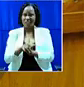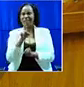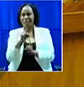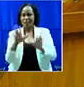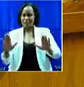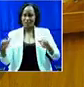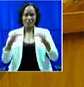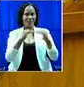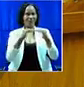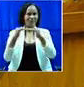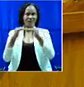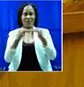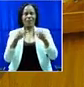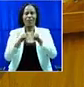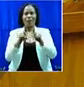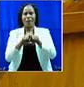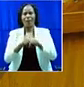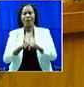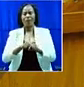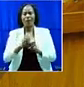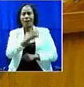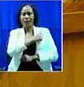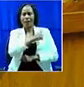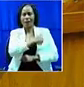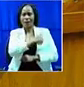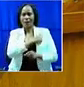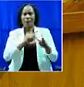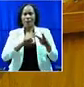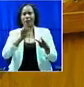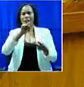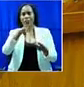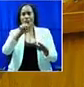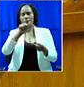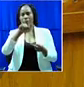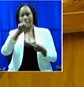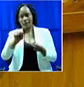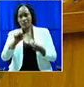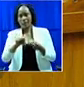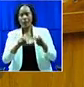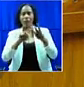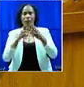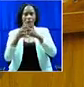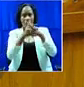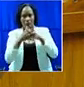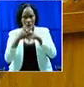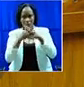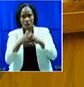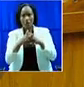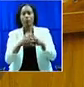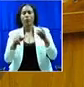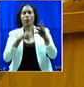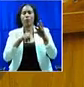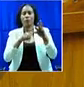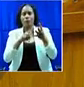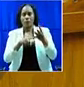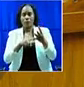countries like Canada, Spain, the United States, as well as Australia. Through the